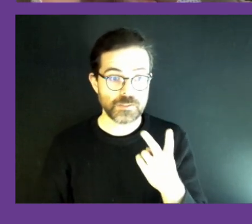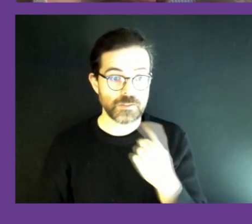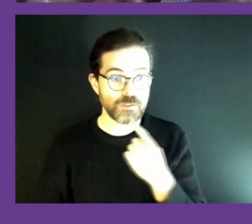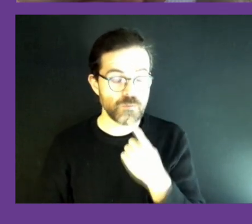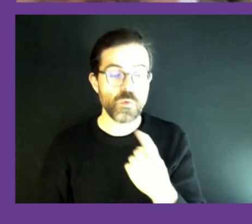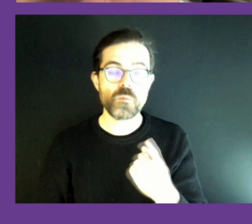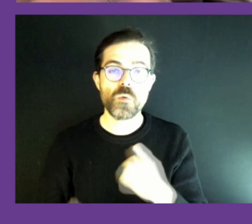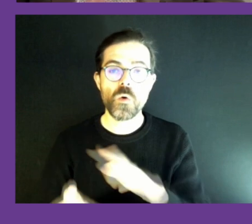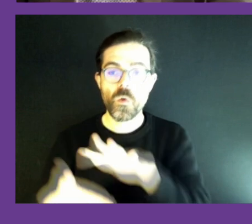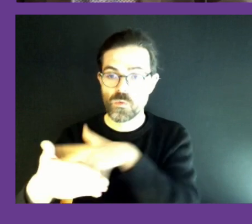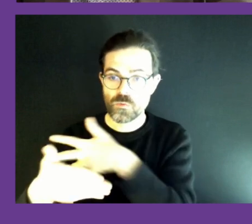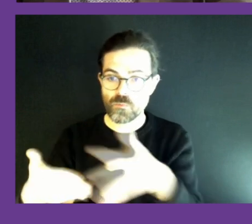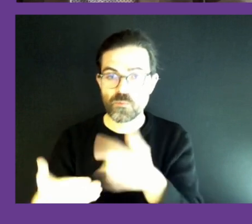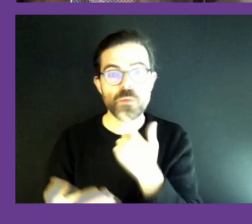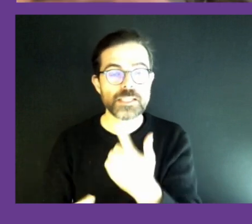They help to